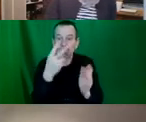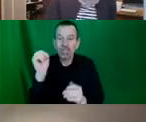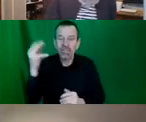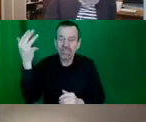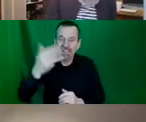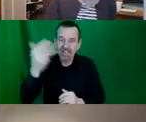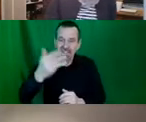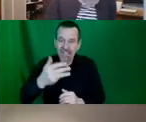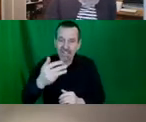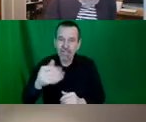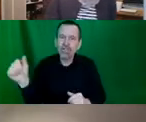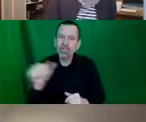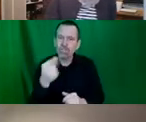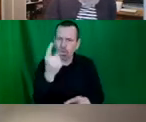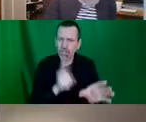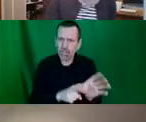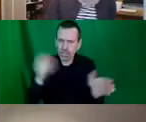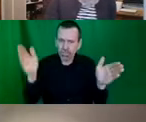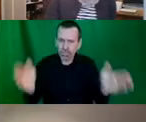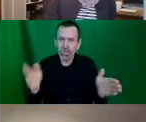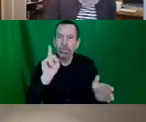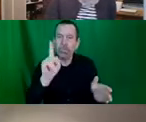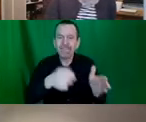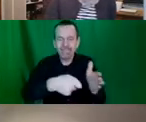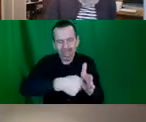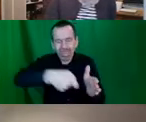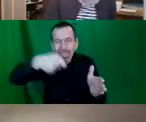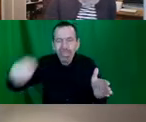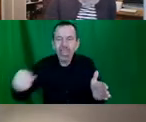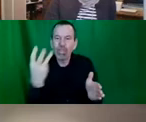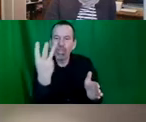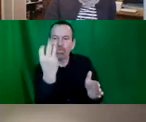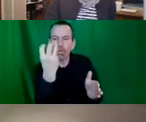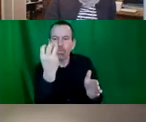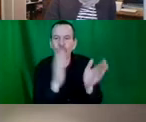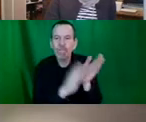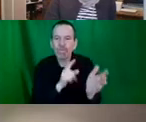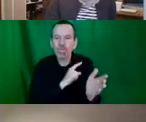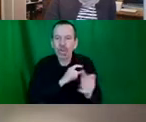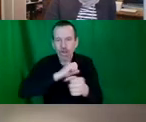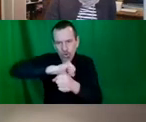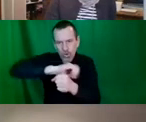year, this was then extended to 15 months due to the COVID-19 pandemic.